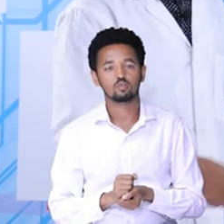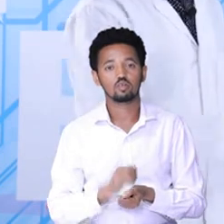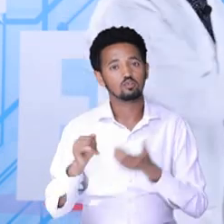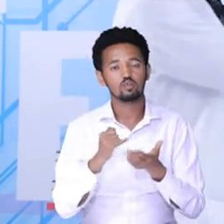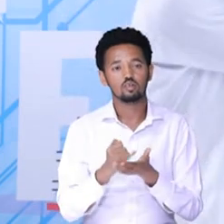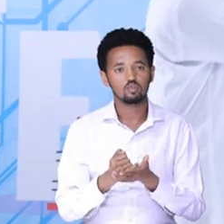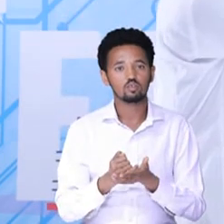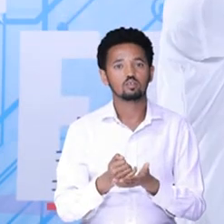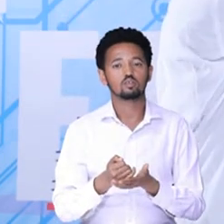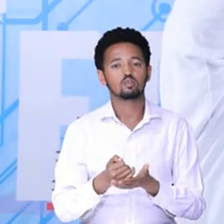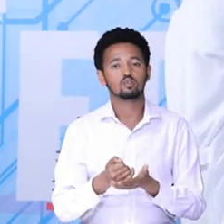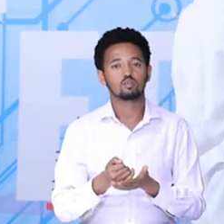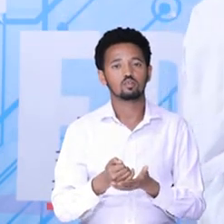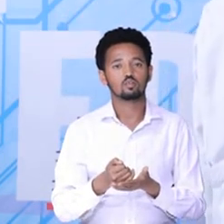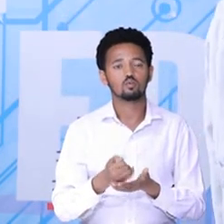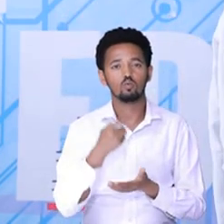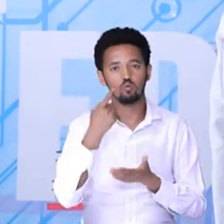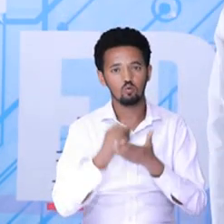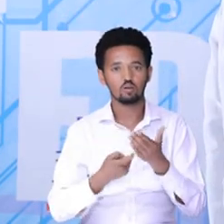That is what we call it change.